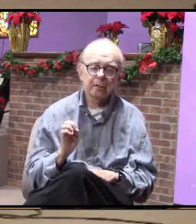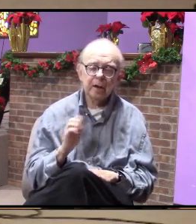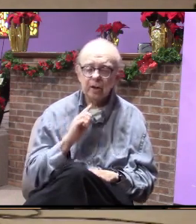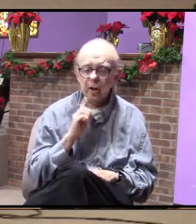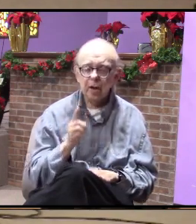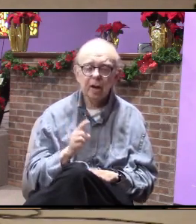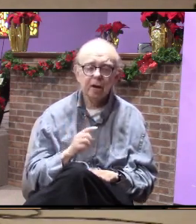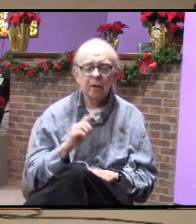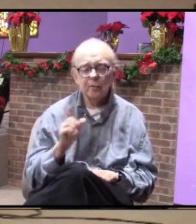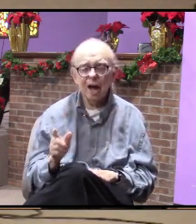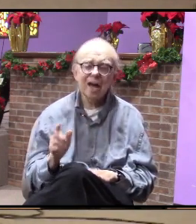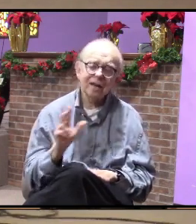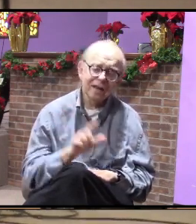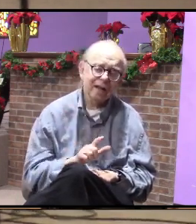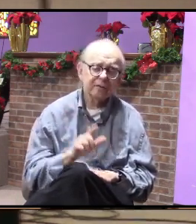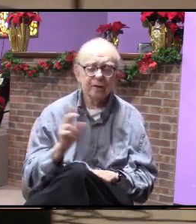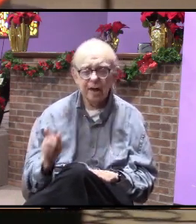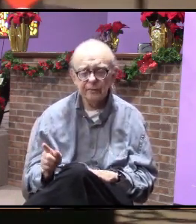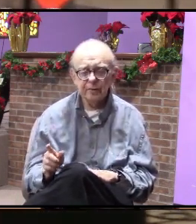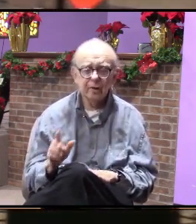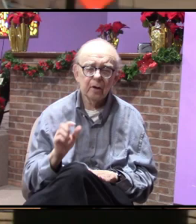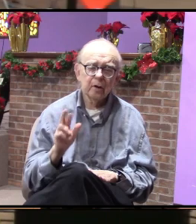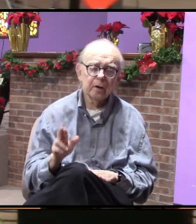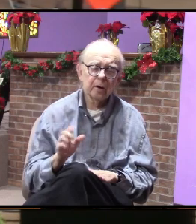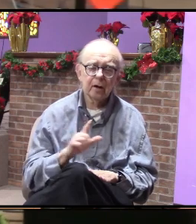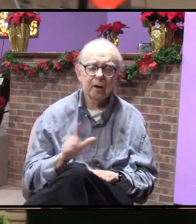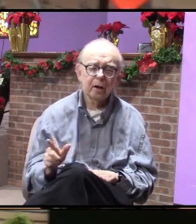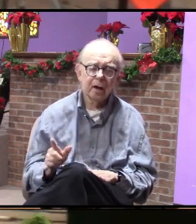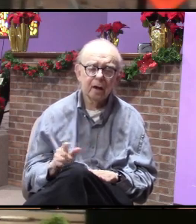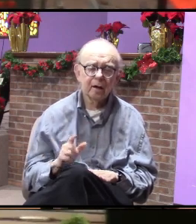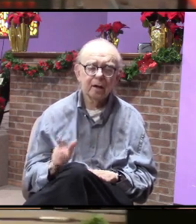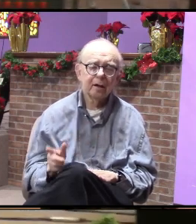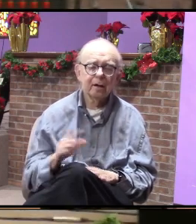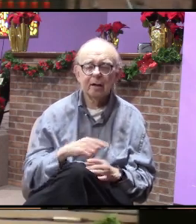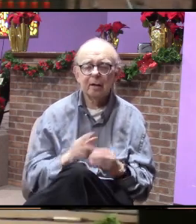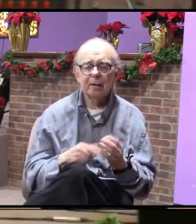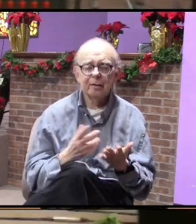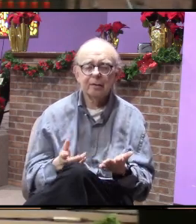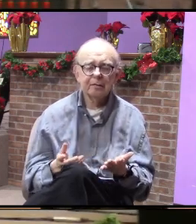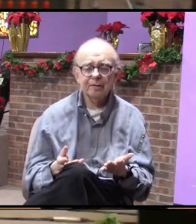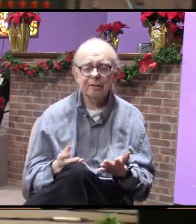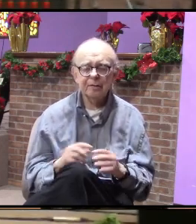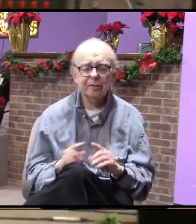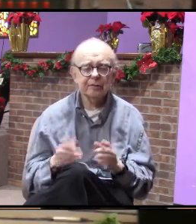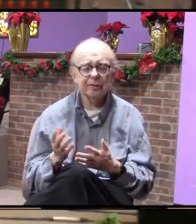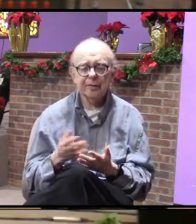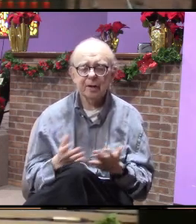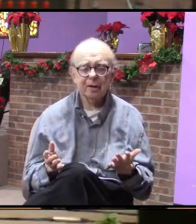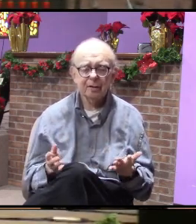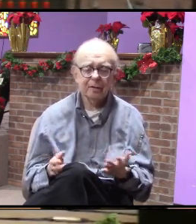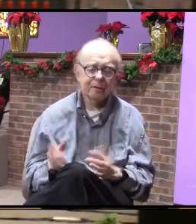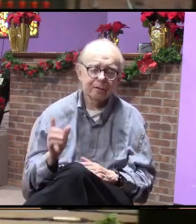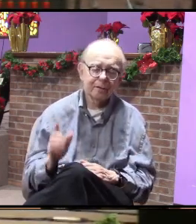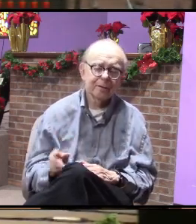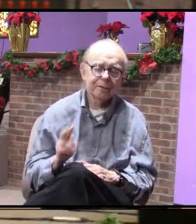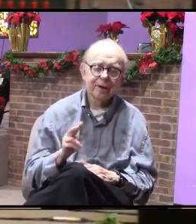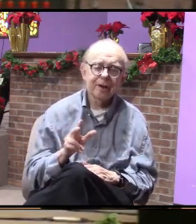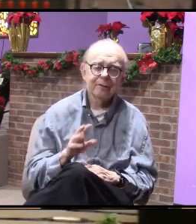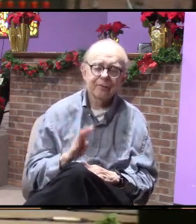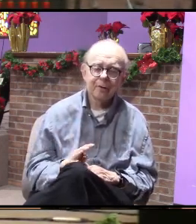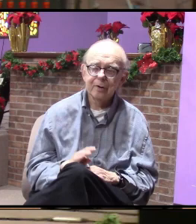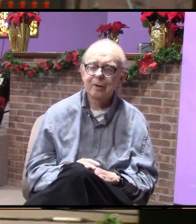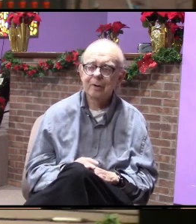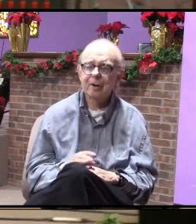left, oh, left, right, left. Then they would go left, 2, 3, 4, left, 2,